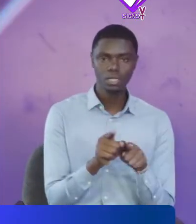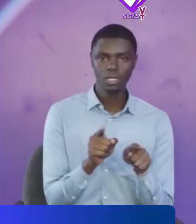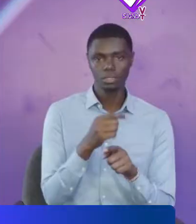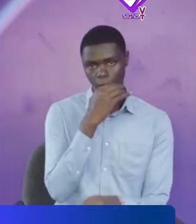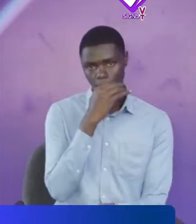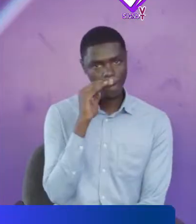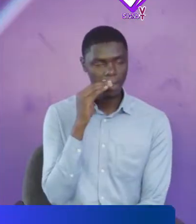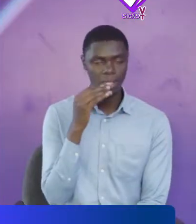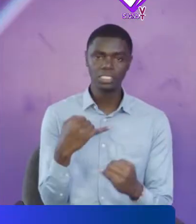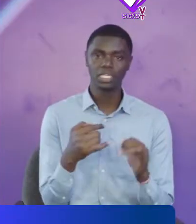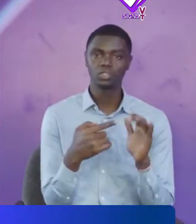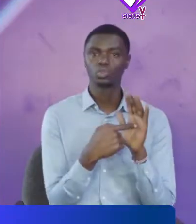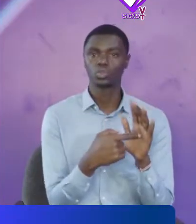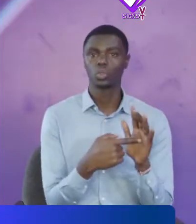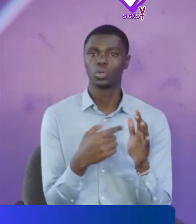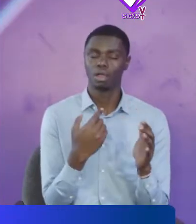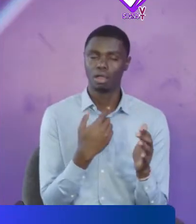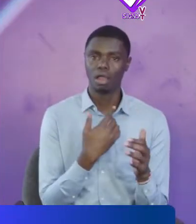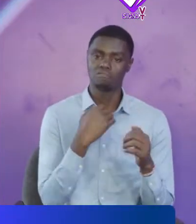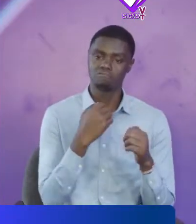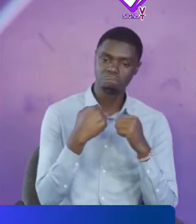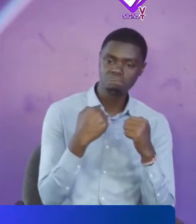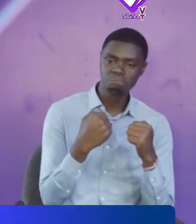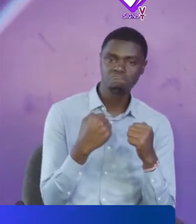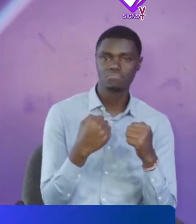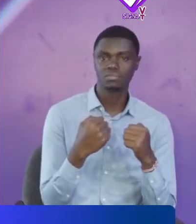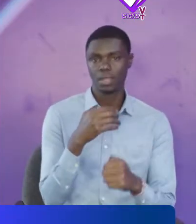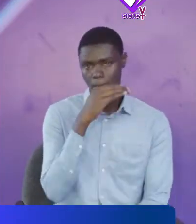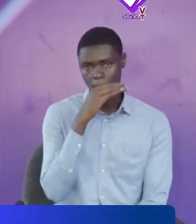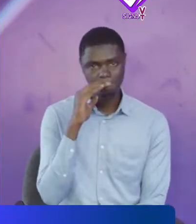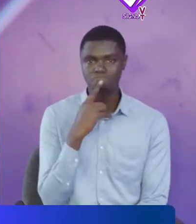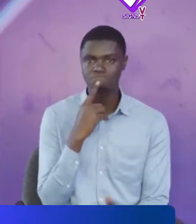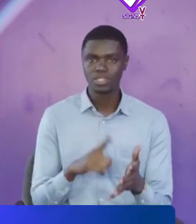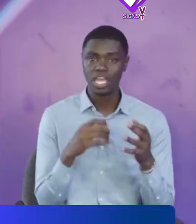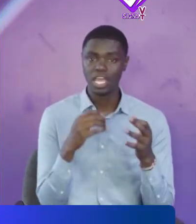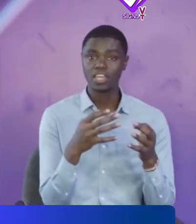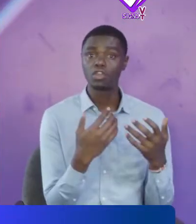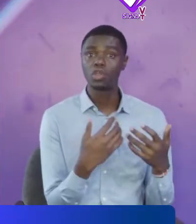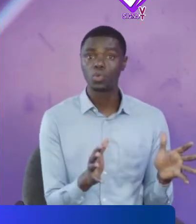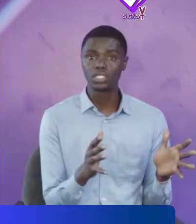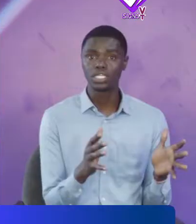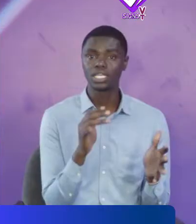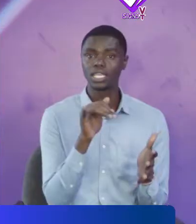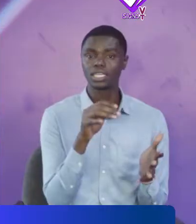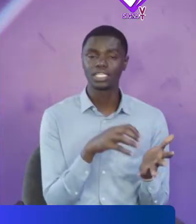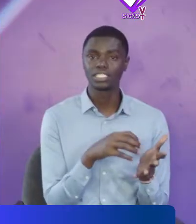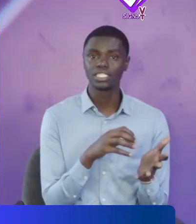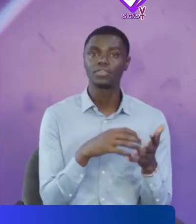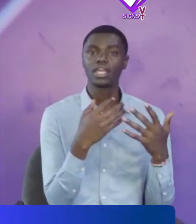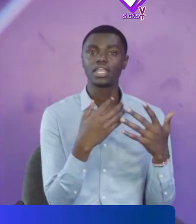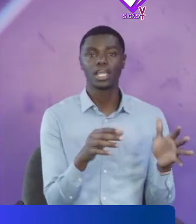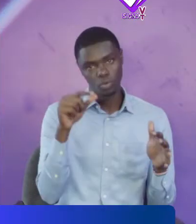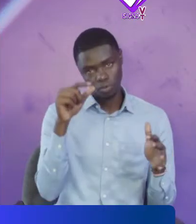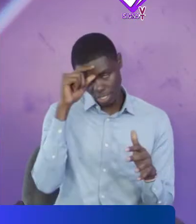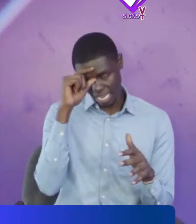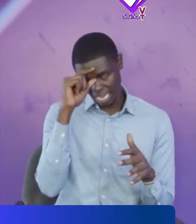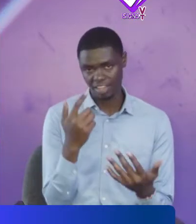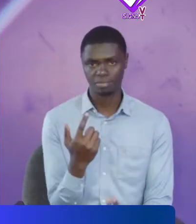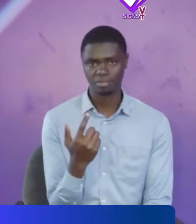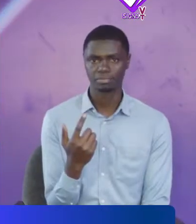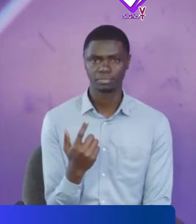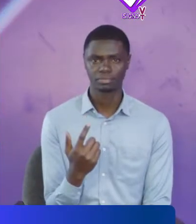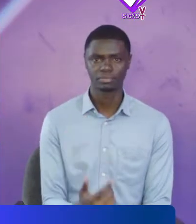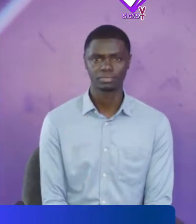is also trying to show that he also has got muscle. Yeah, and Mudavadi said if he loses that seat, basically they are losing government. Yes.